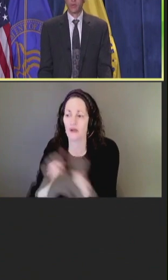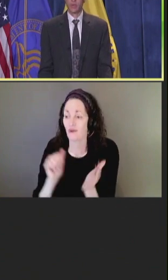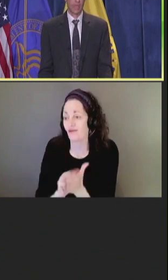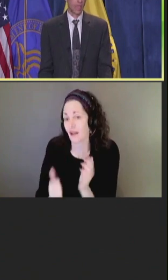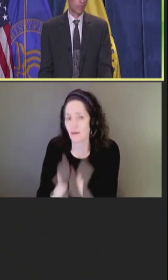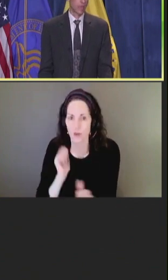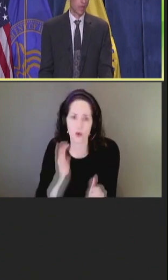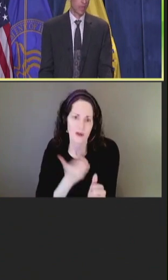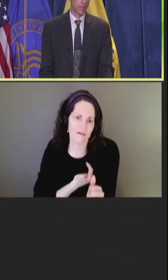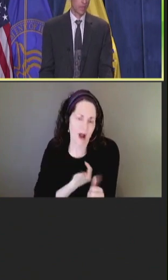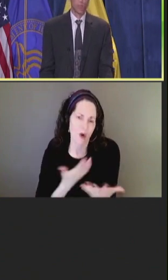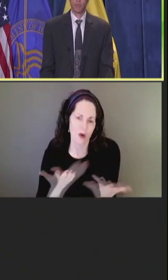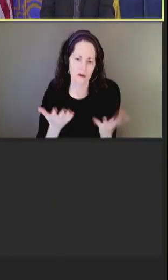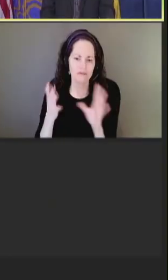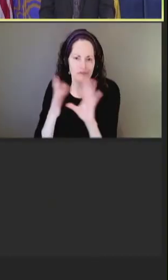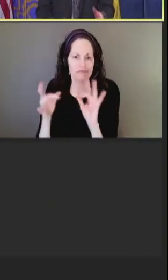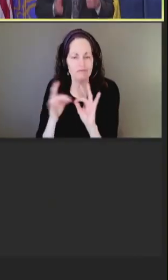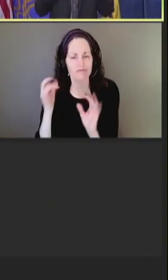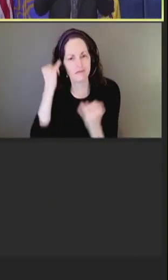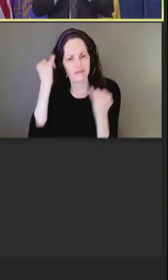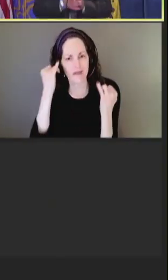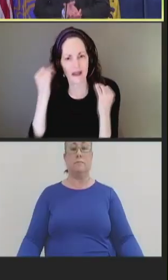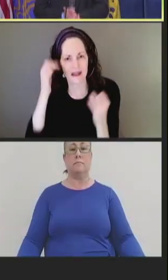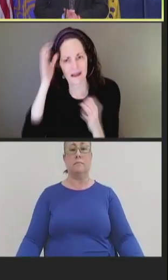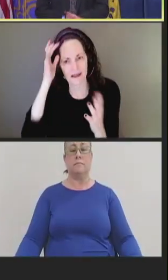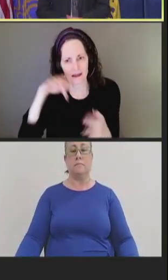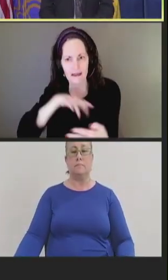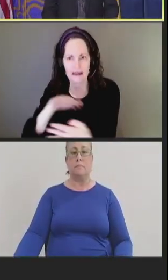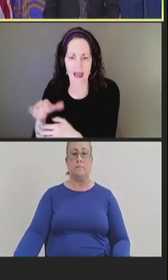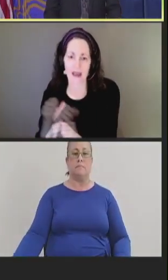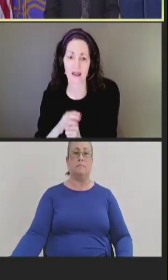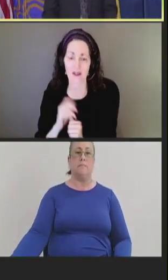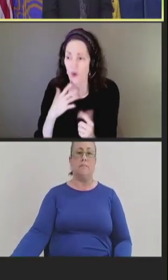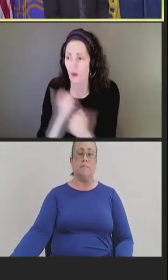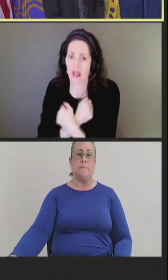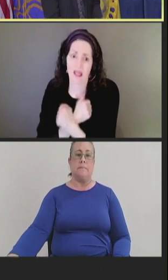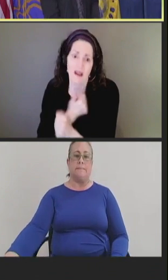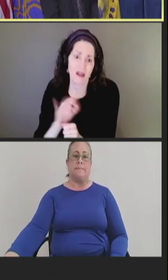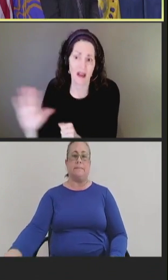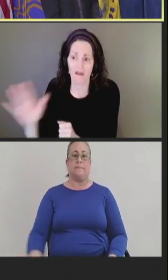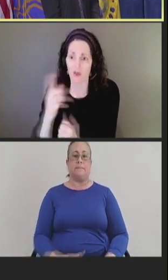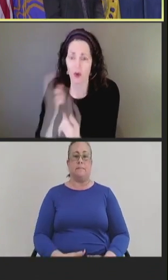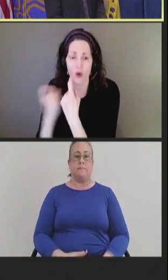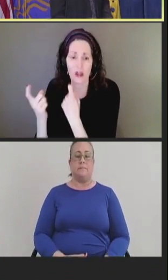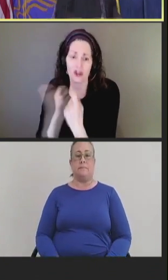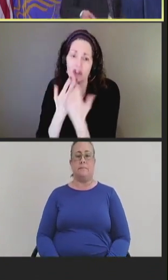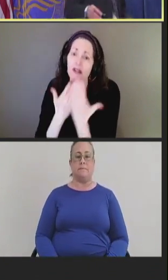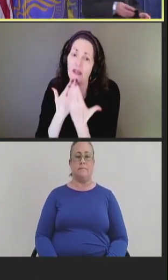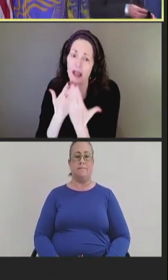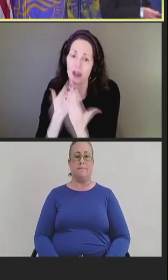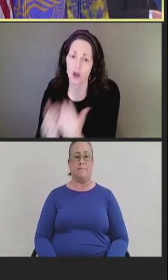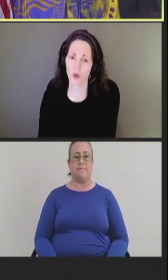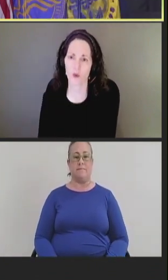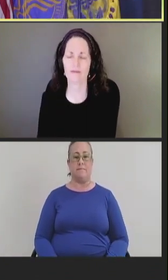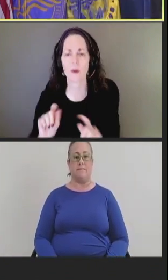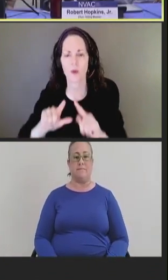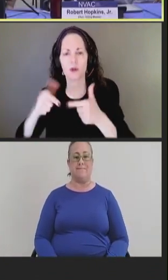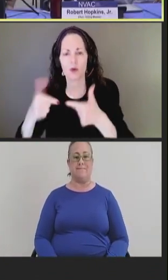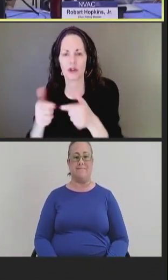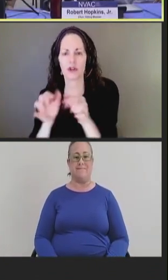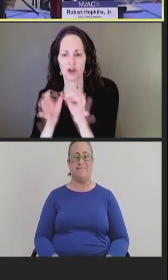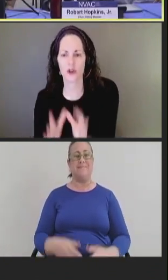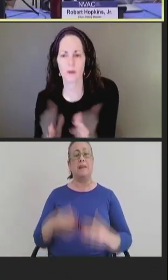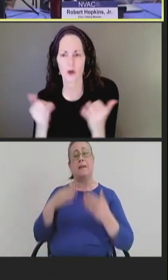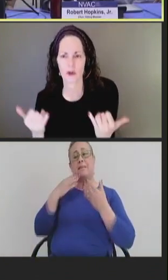Those are the end of my comments, but I'd love any questions you might have. Thank you. Well, thank you, Dr. Curlin. You've raised